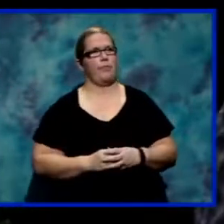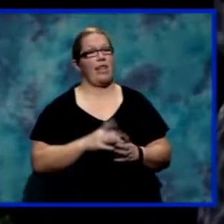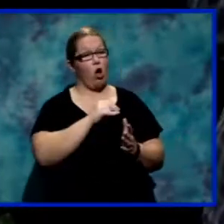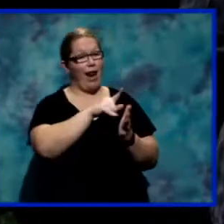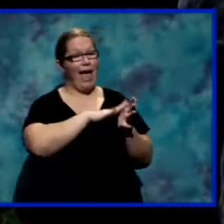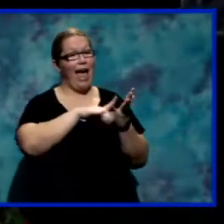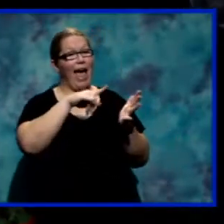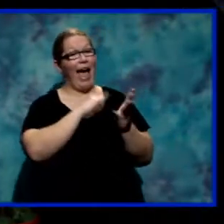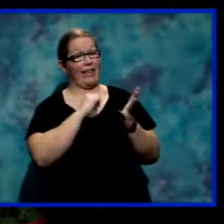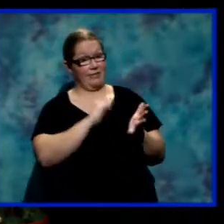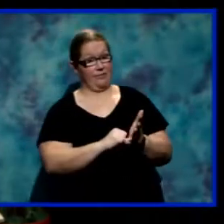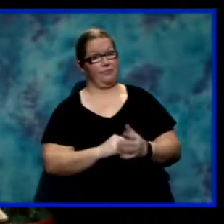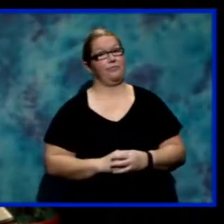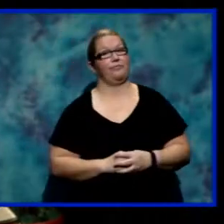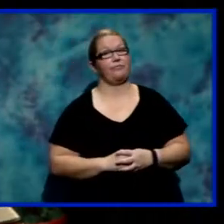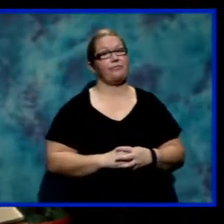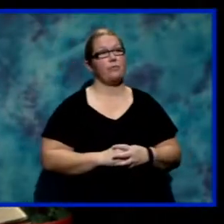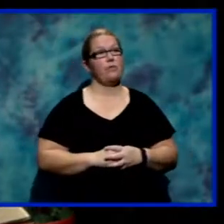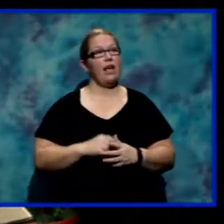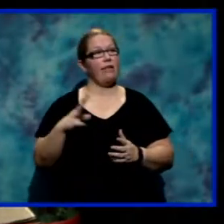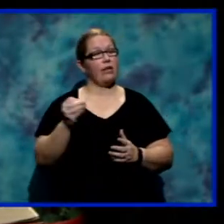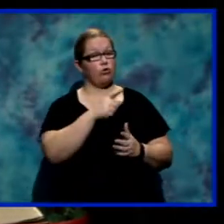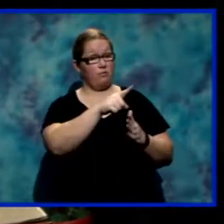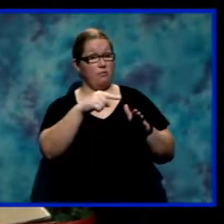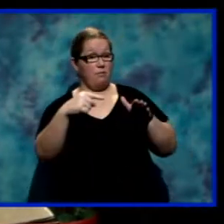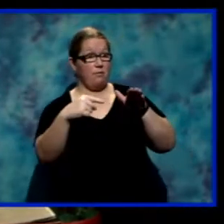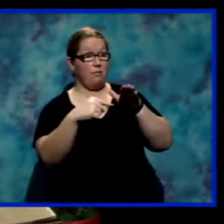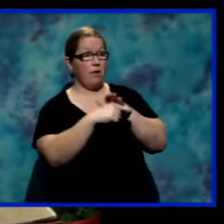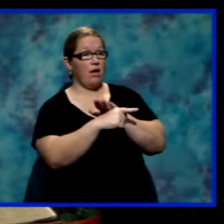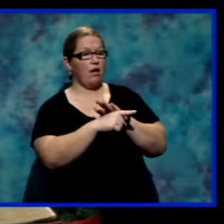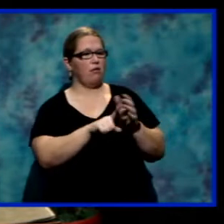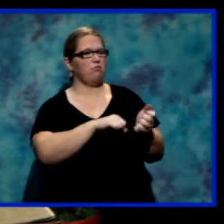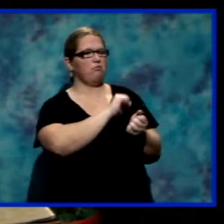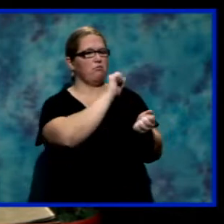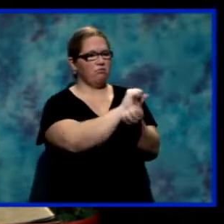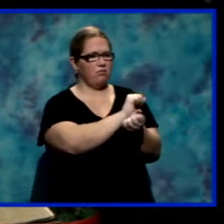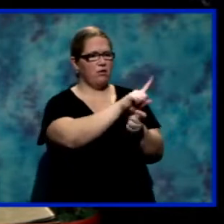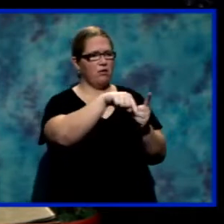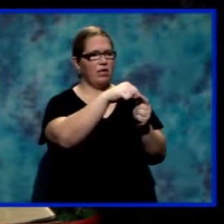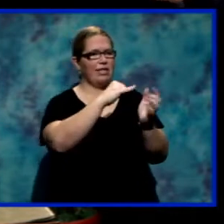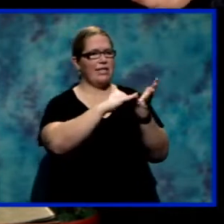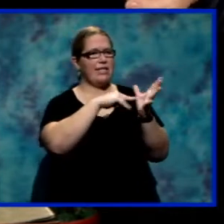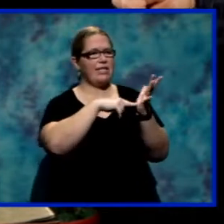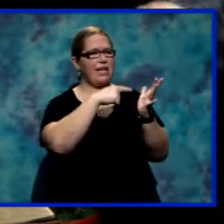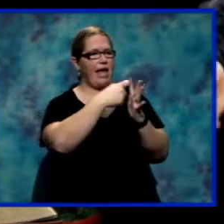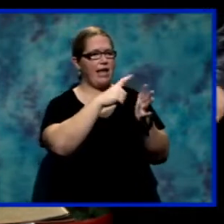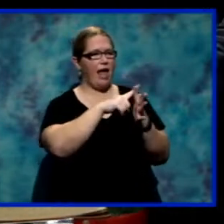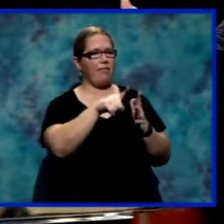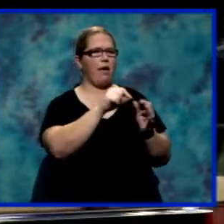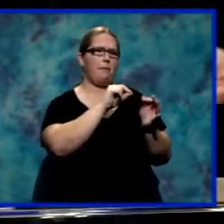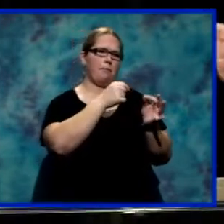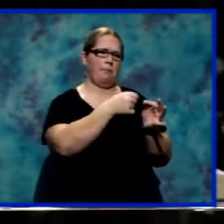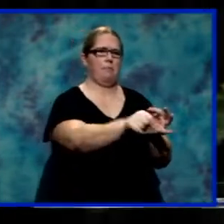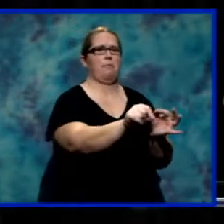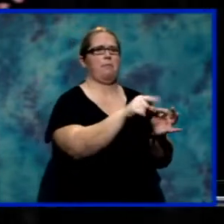Huss, and they took him out, and they tied him to a stake, and they burned him alive. And then they said